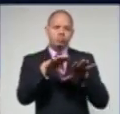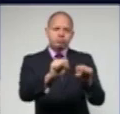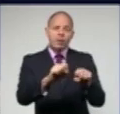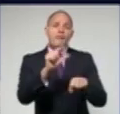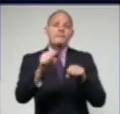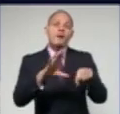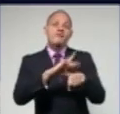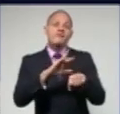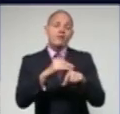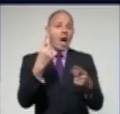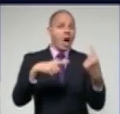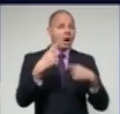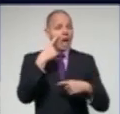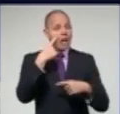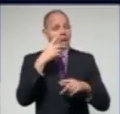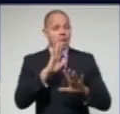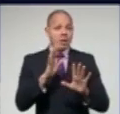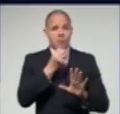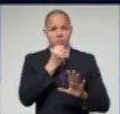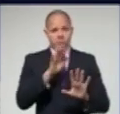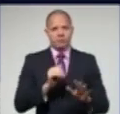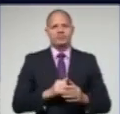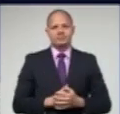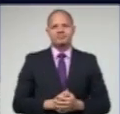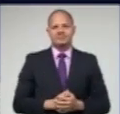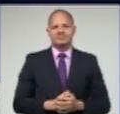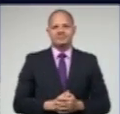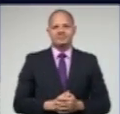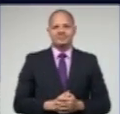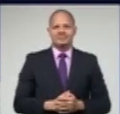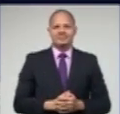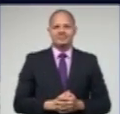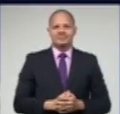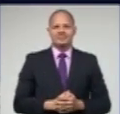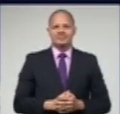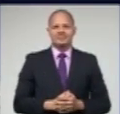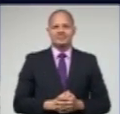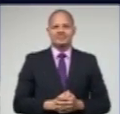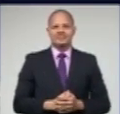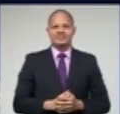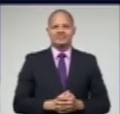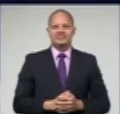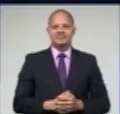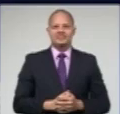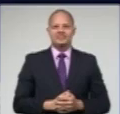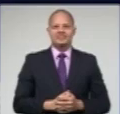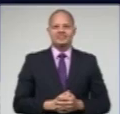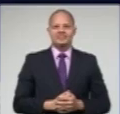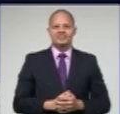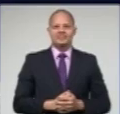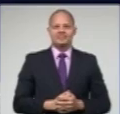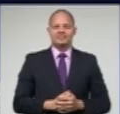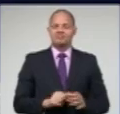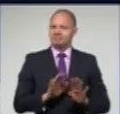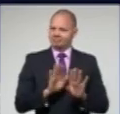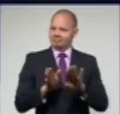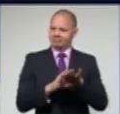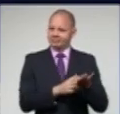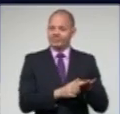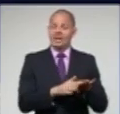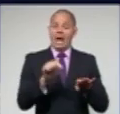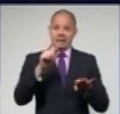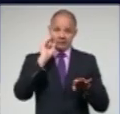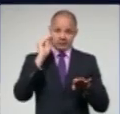contacts. They were all being monitored in isolation units, as indicates the protocol followed by our health